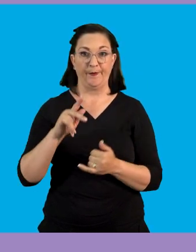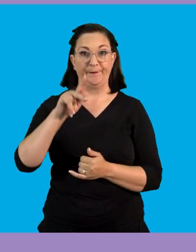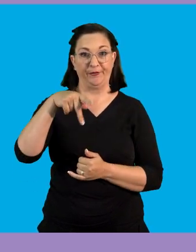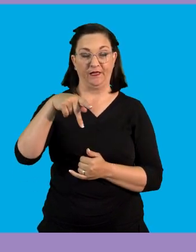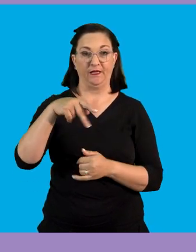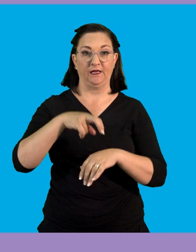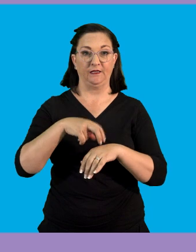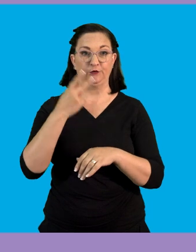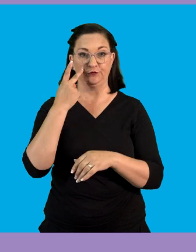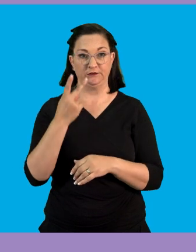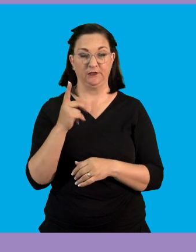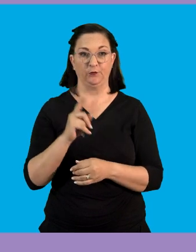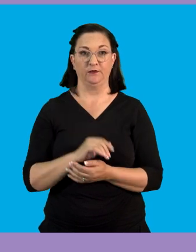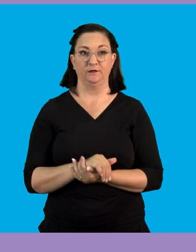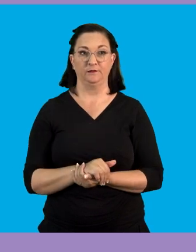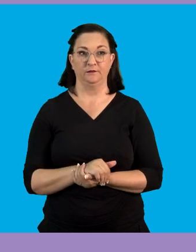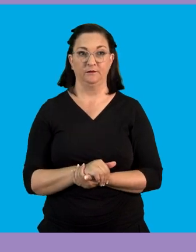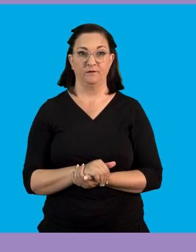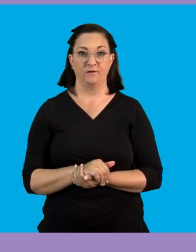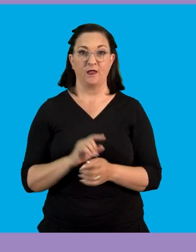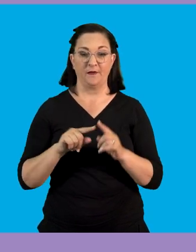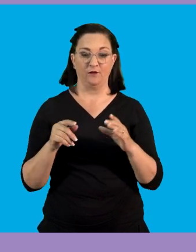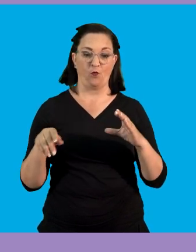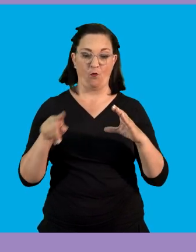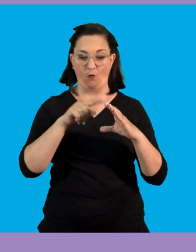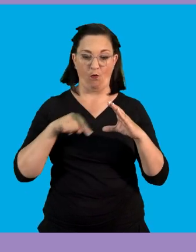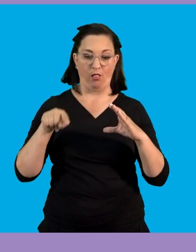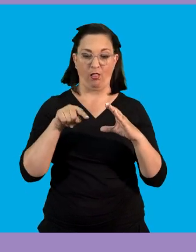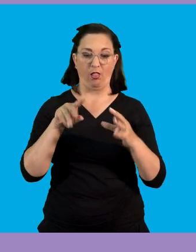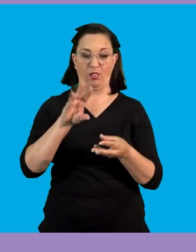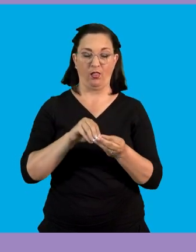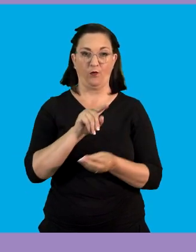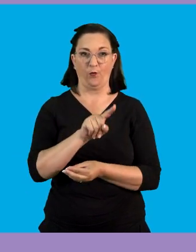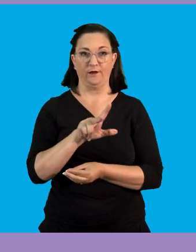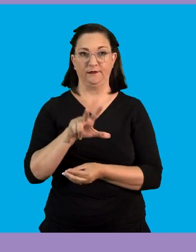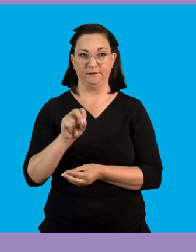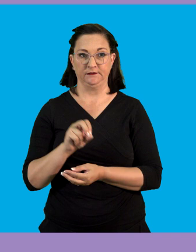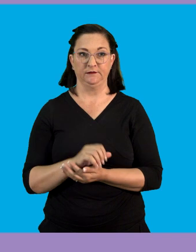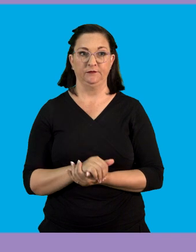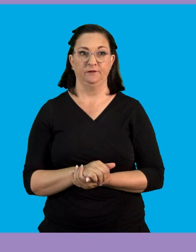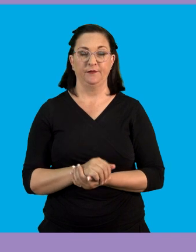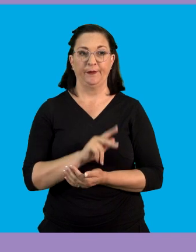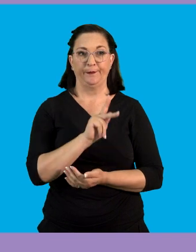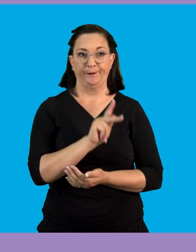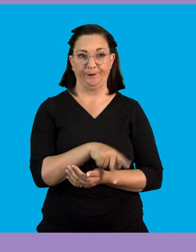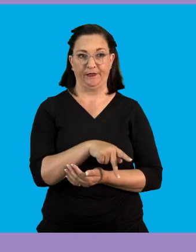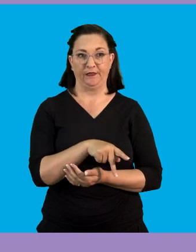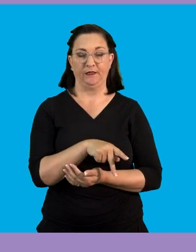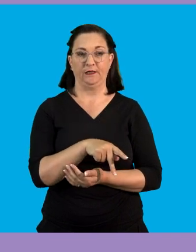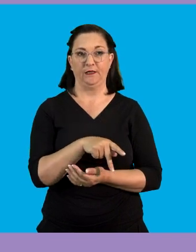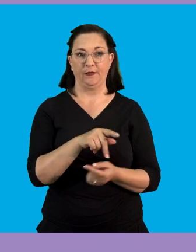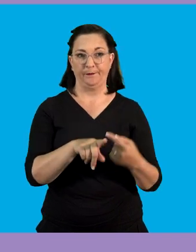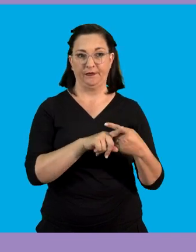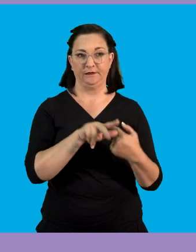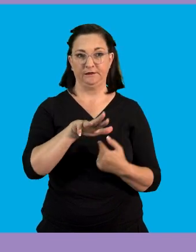Calculate the size of angle P. Angles of a triangle equals to 180. So it's going to be angle